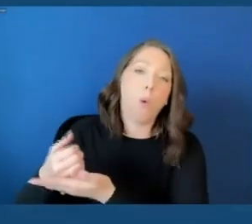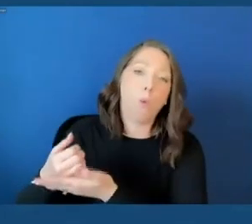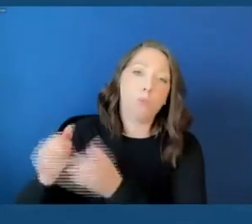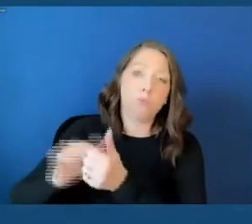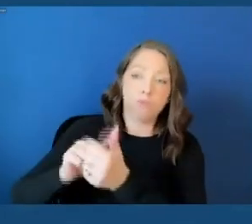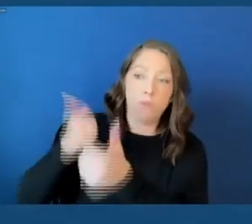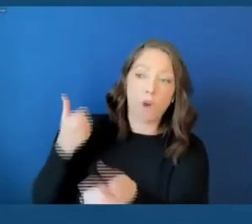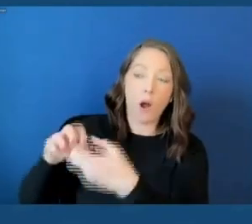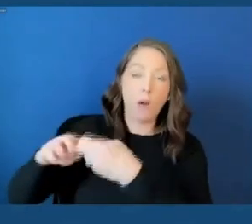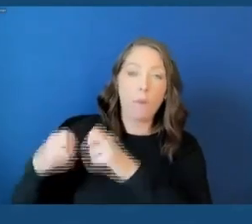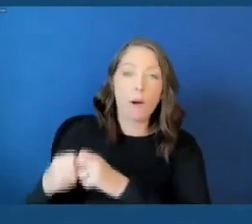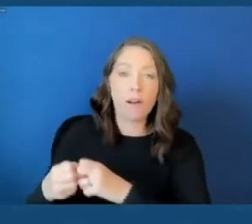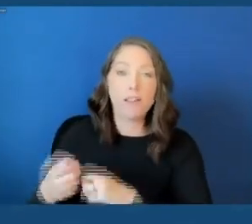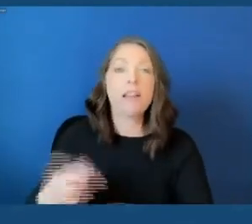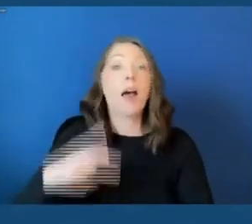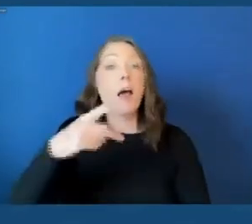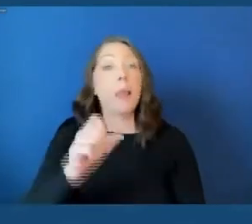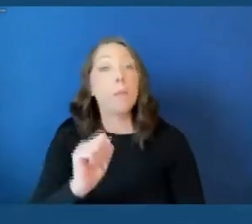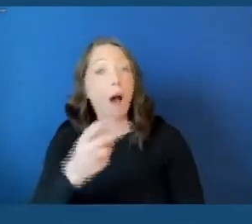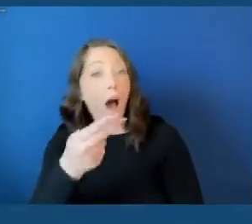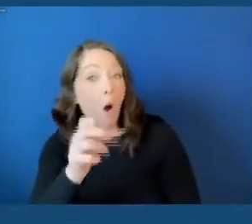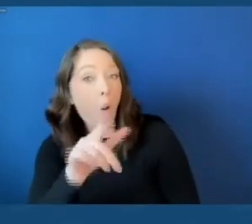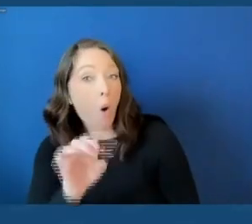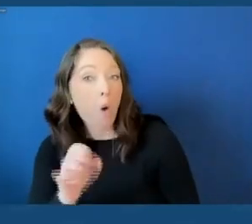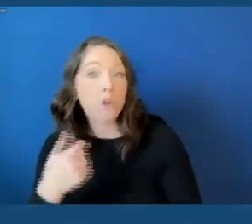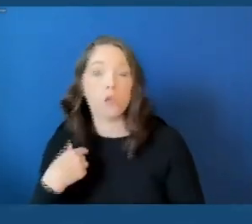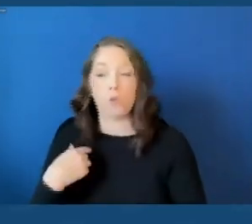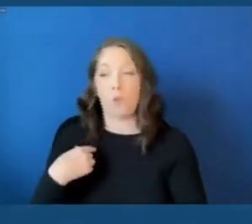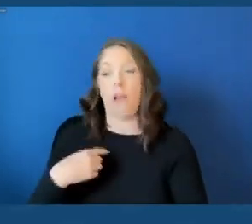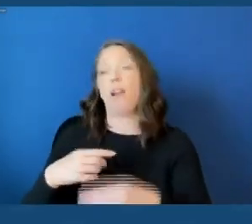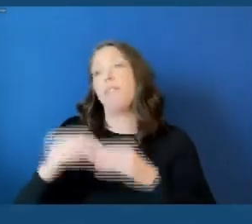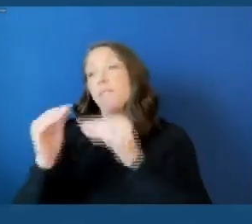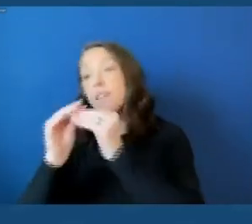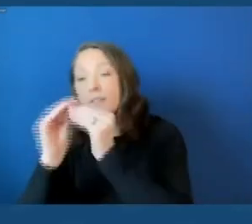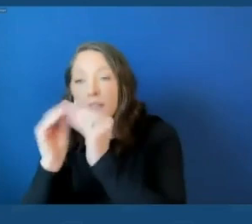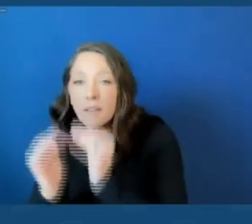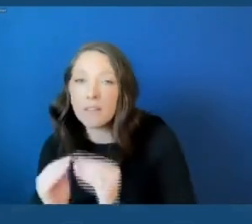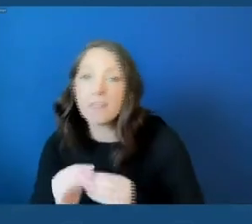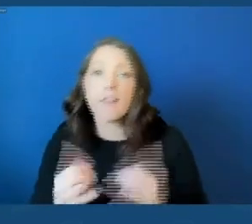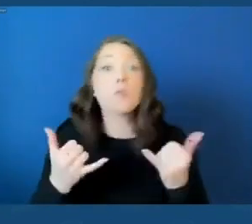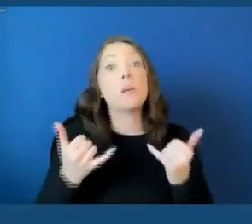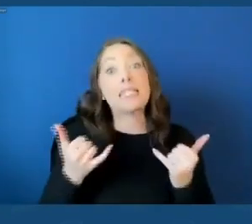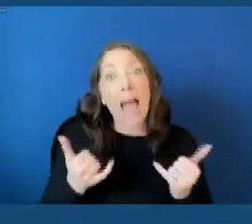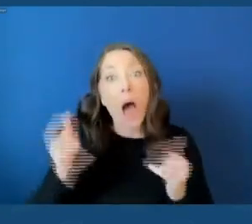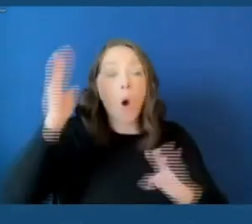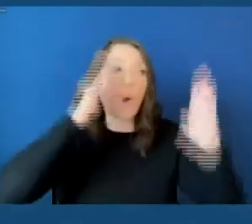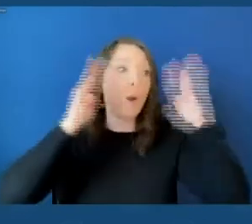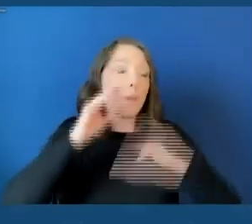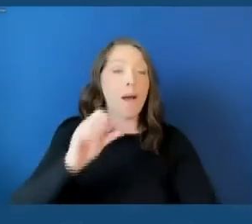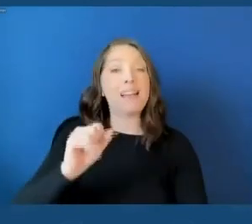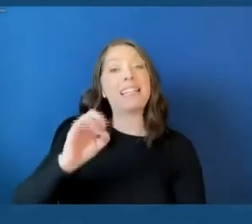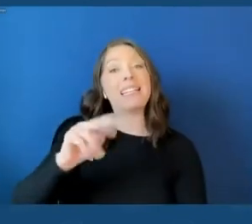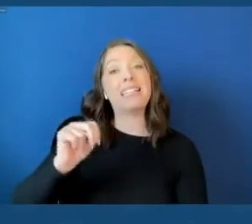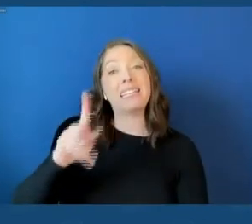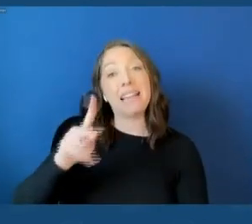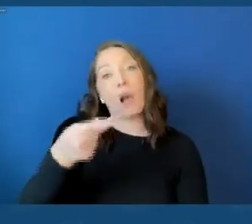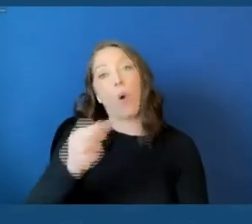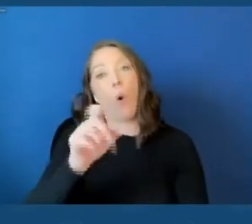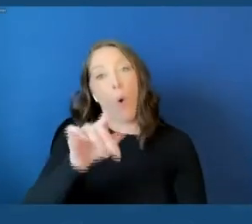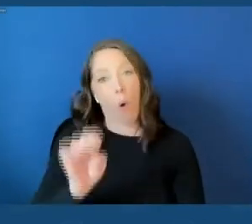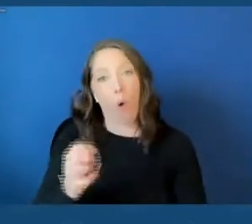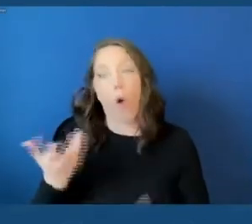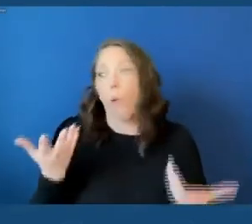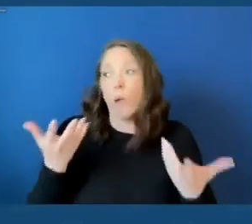fixing the potholes, now we worry about sinkholes here on Long Island. And we don't want to be known as the sinkhole capital of the